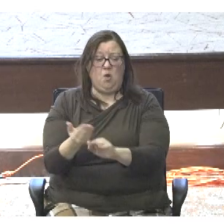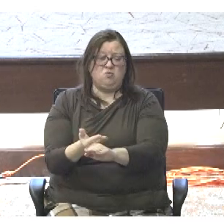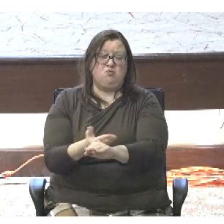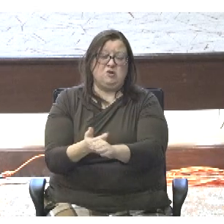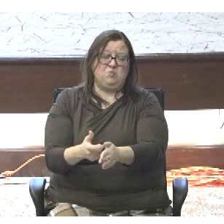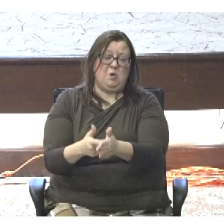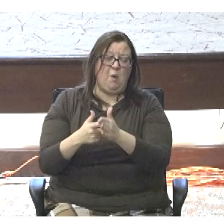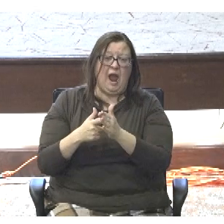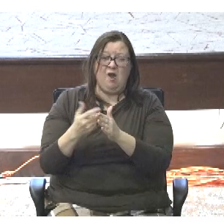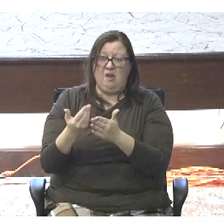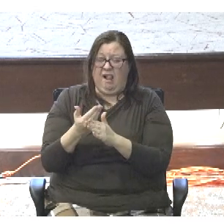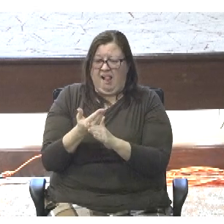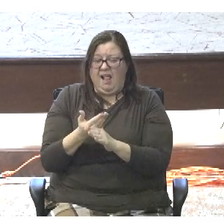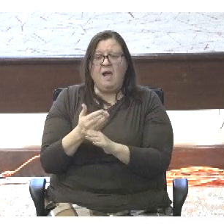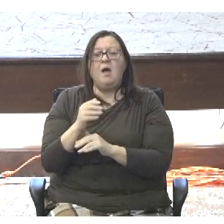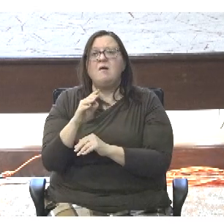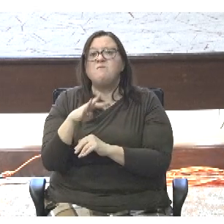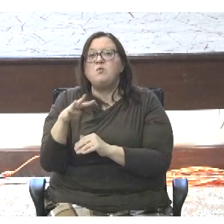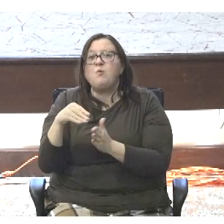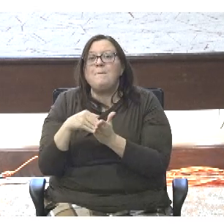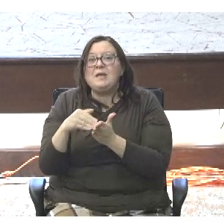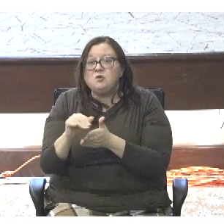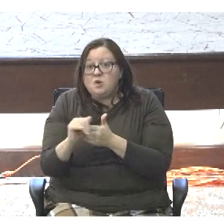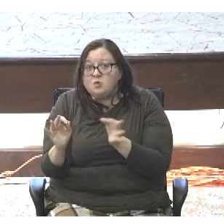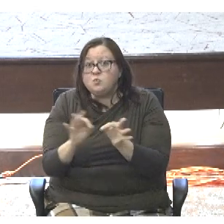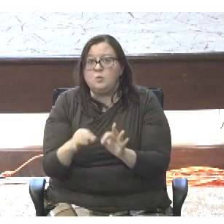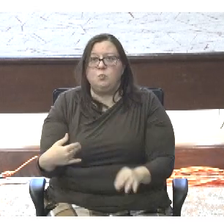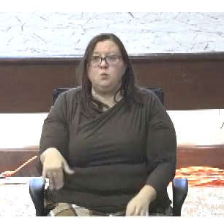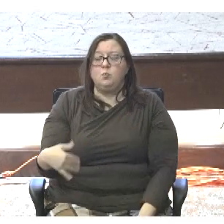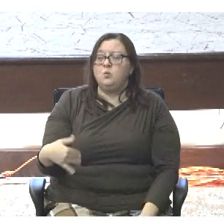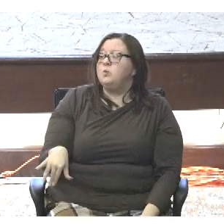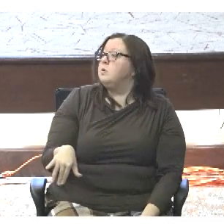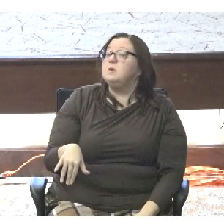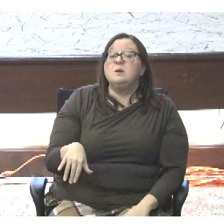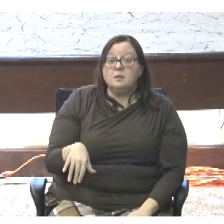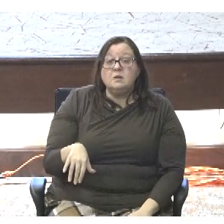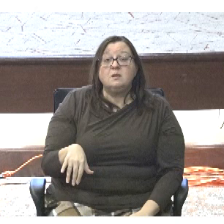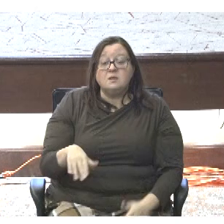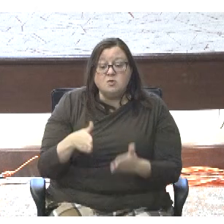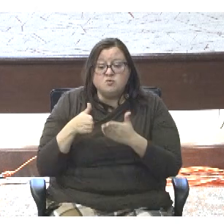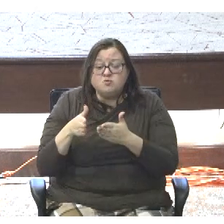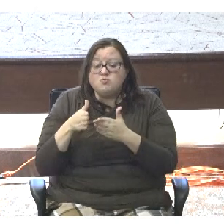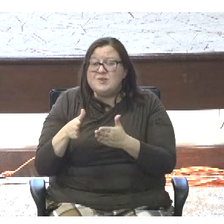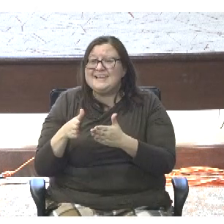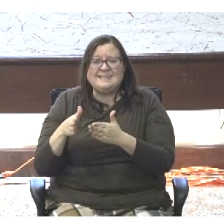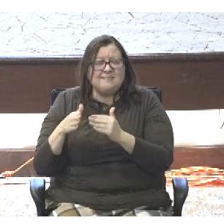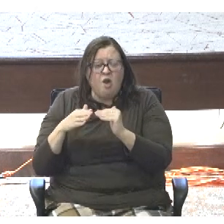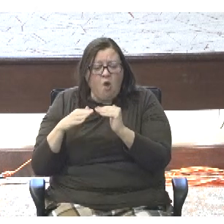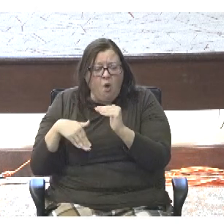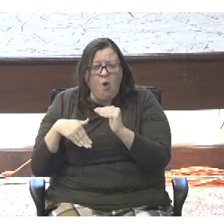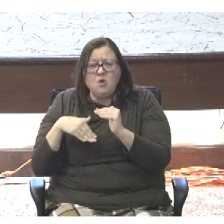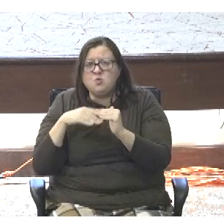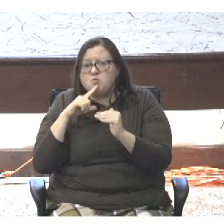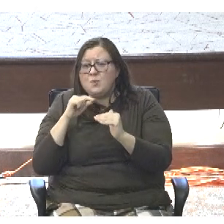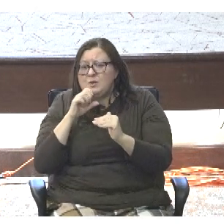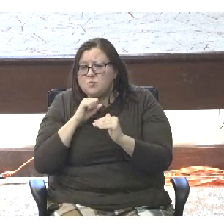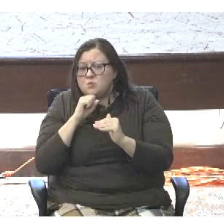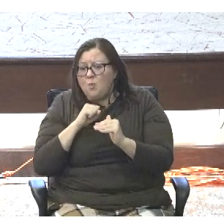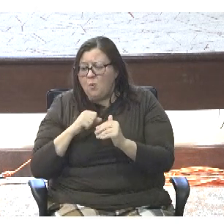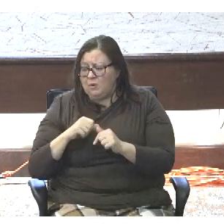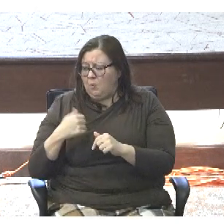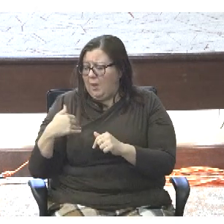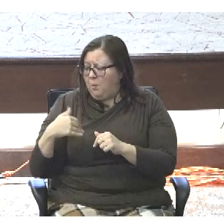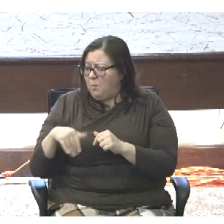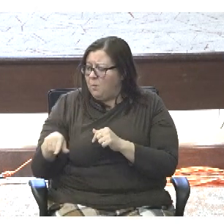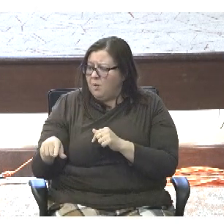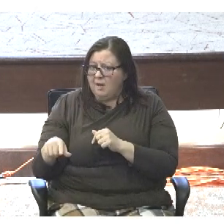construction that needs to be redone on these streets. That's $44 million on streets that are less than 20 years old. That